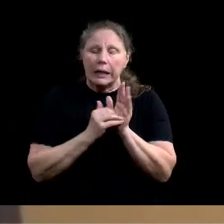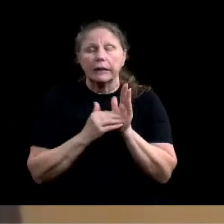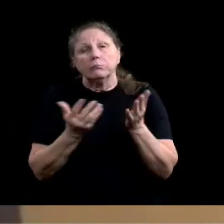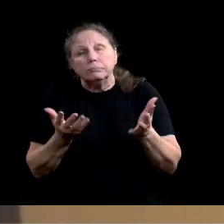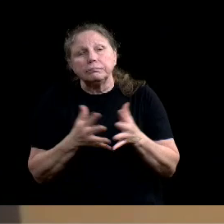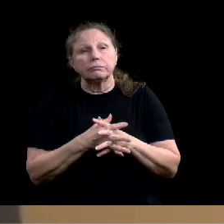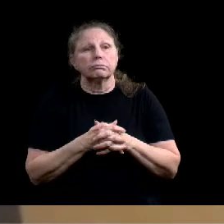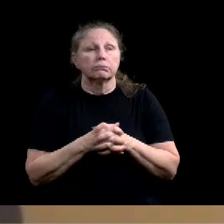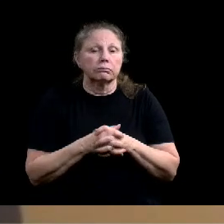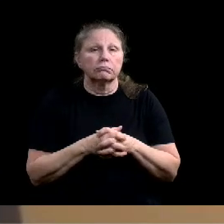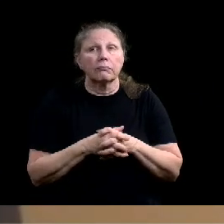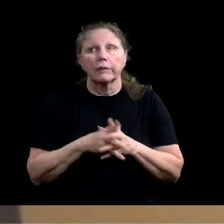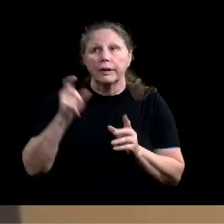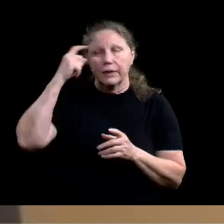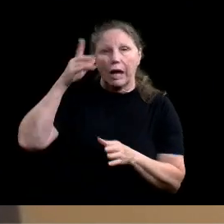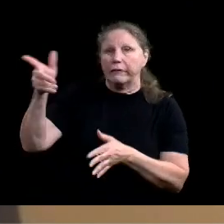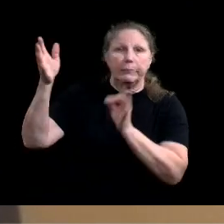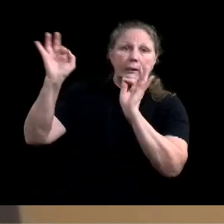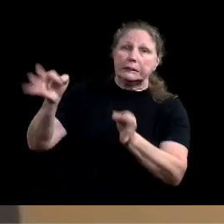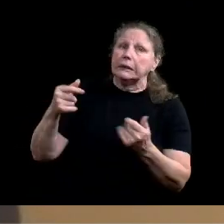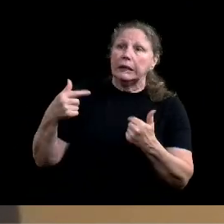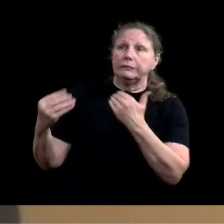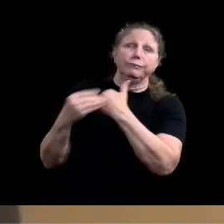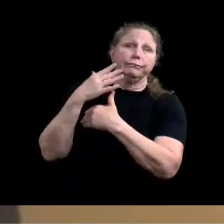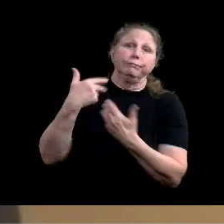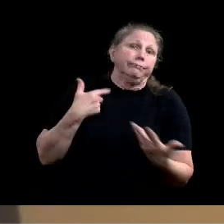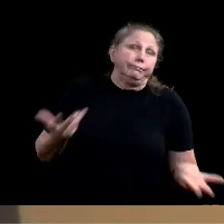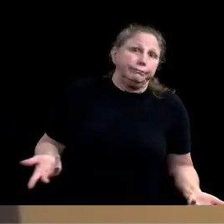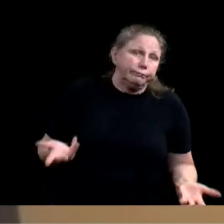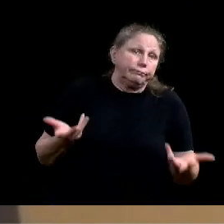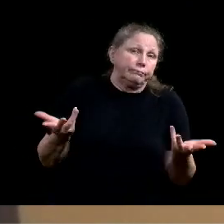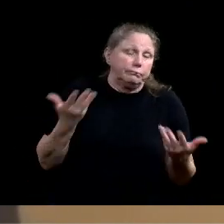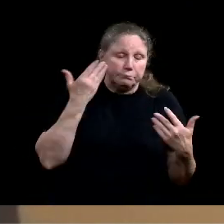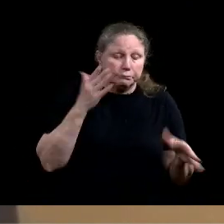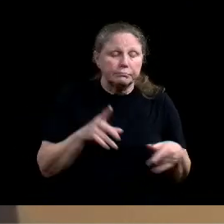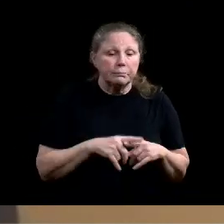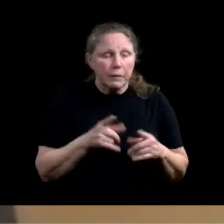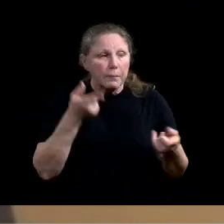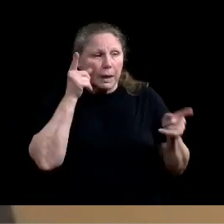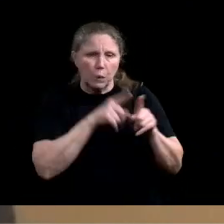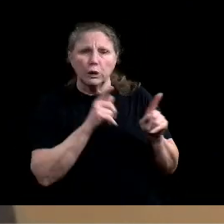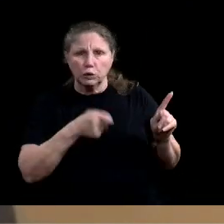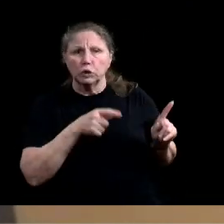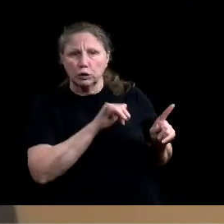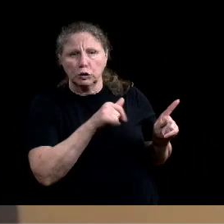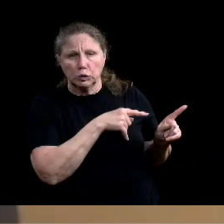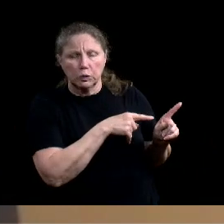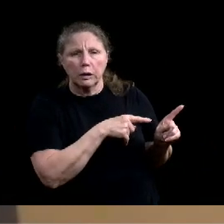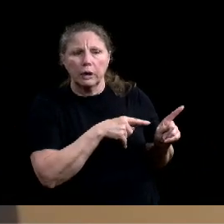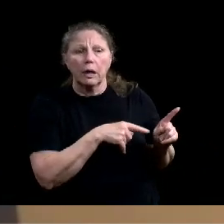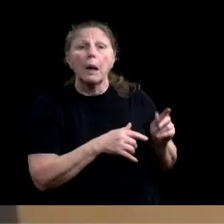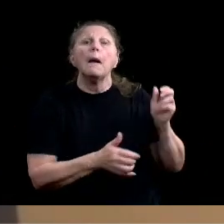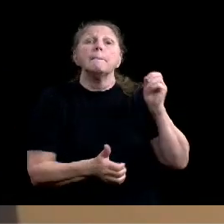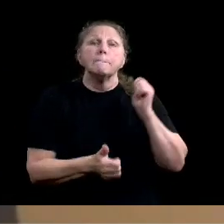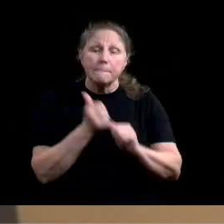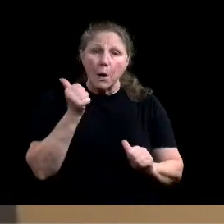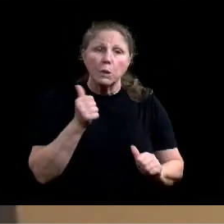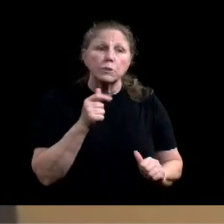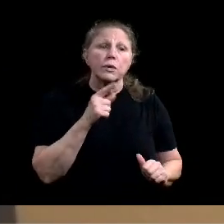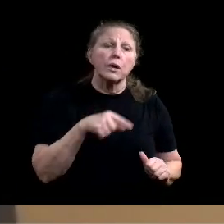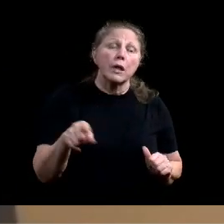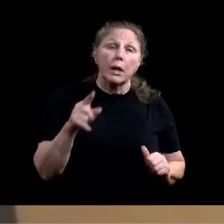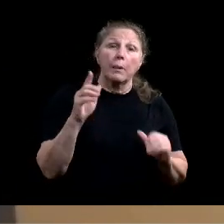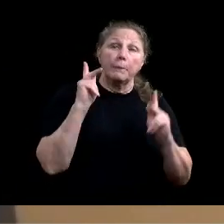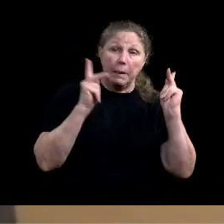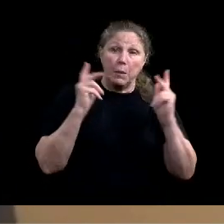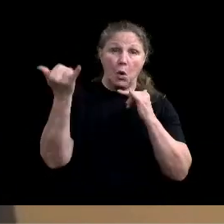us. But I would agree with the judge that the vast majority of the calls and emails that I get are just trying to figure